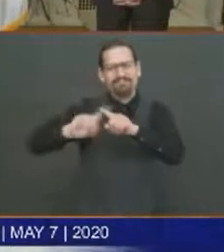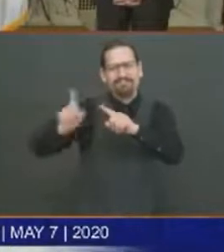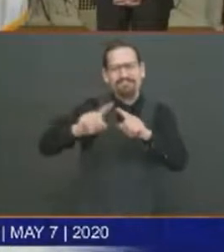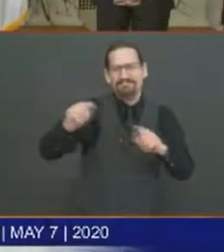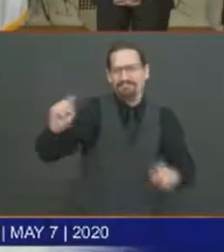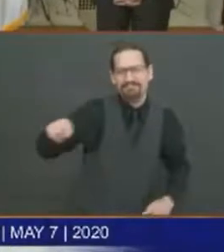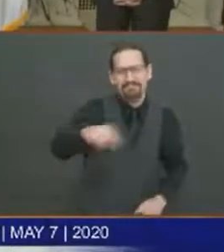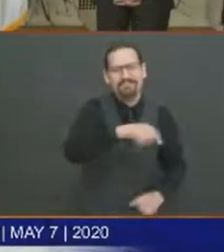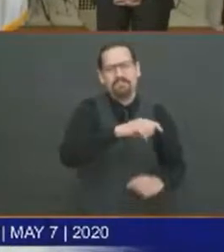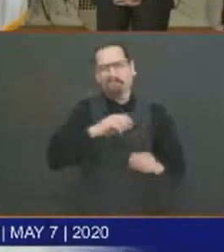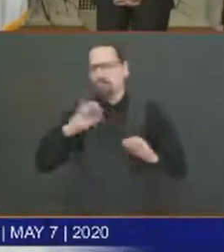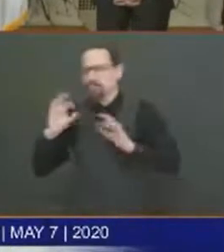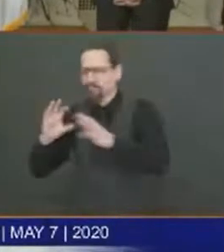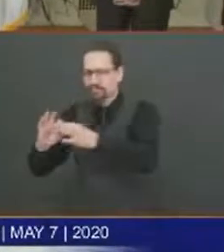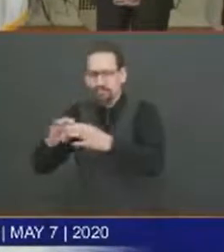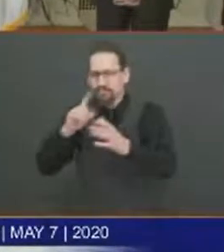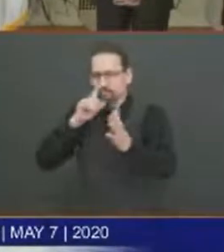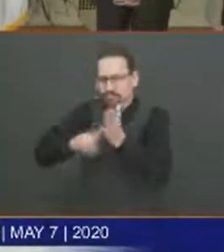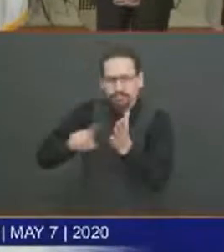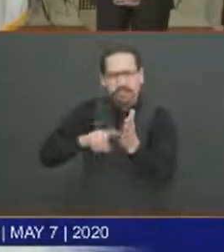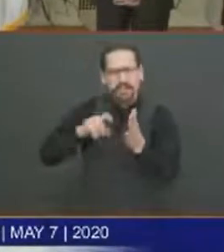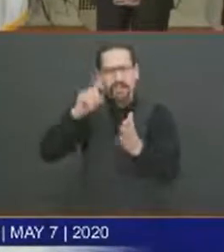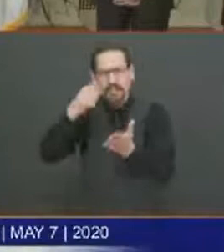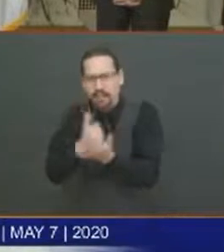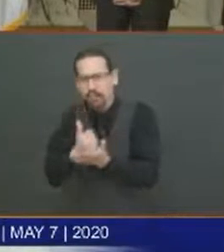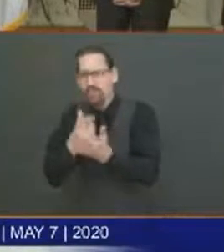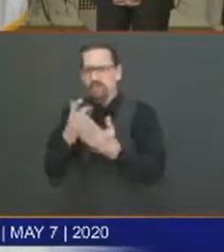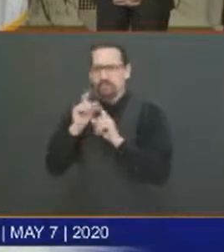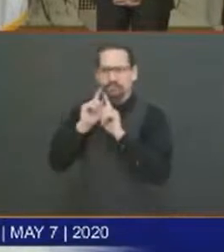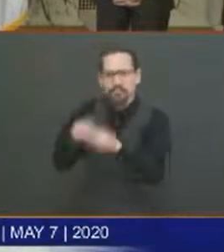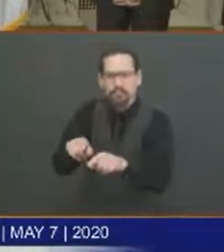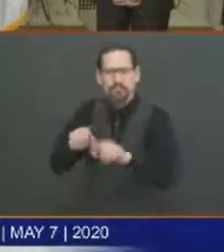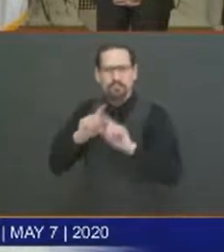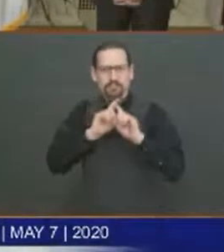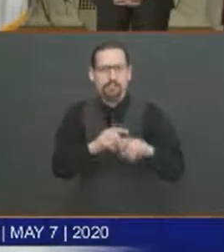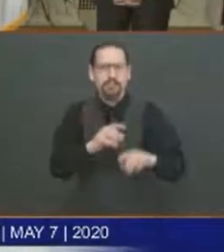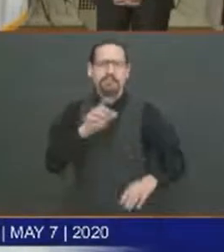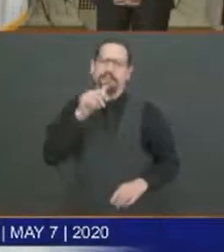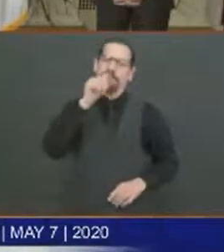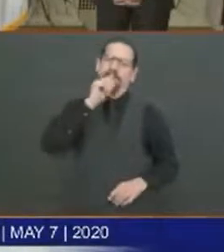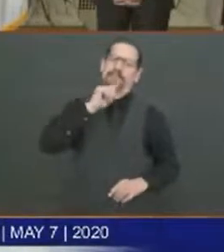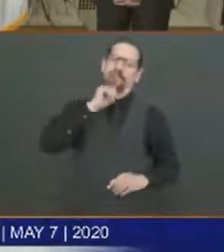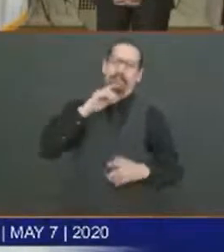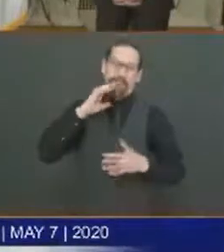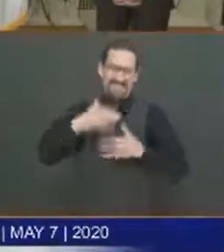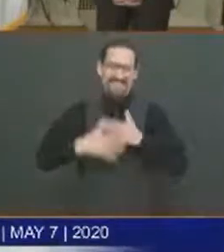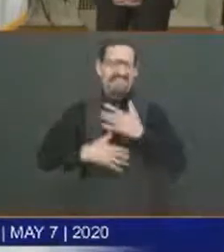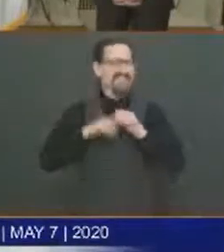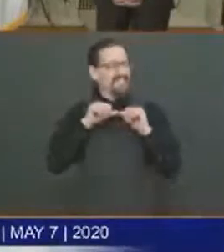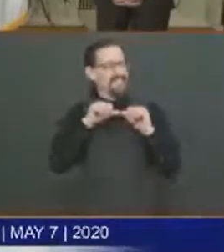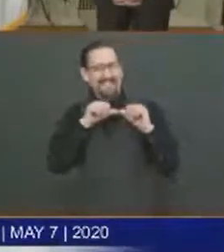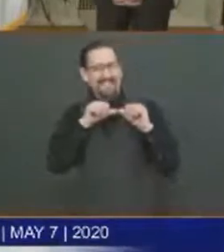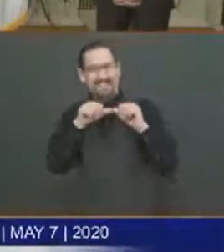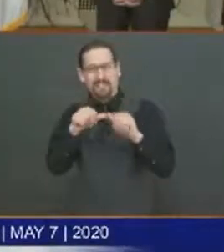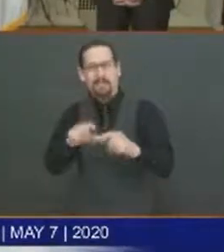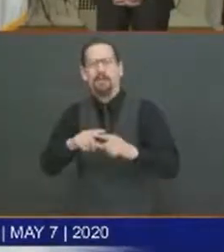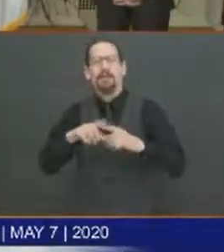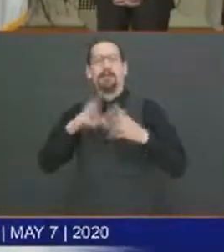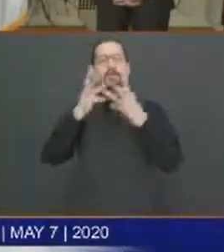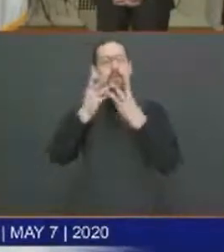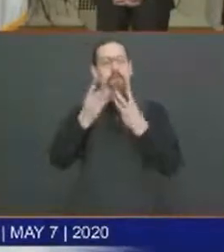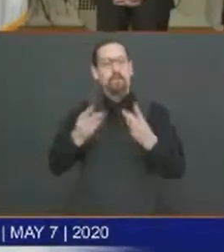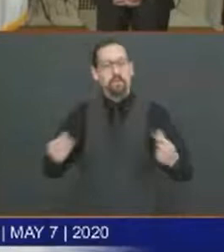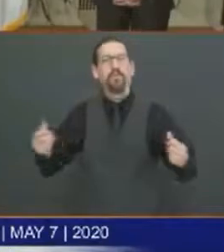more economically resilient at the end of this pandemic so that we can all be prepared going forward